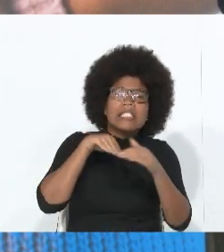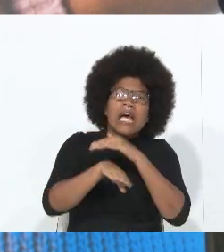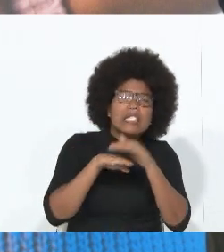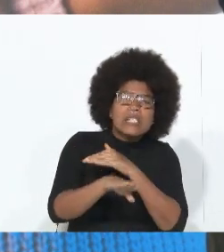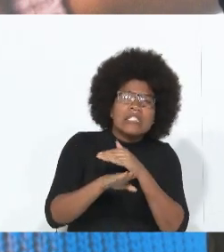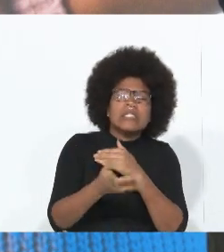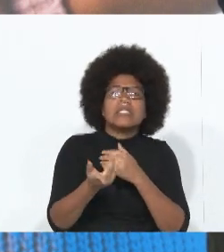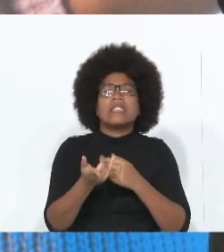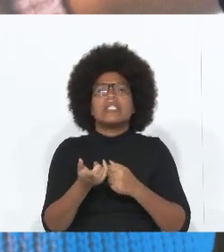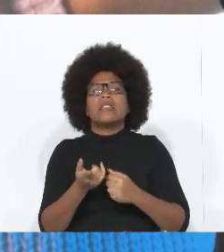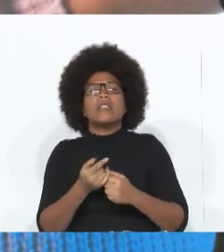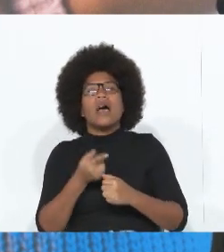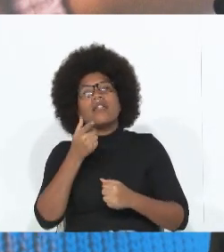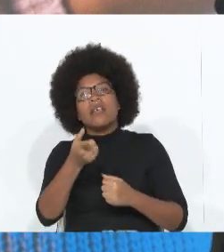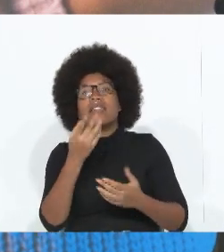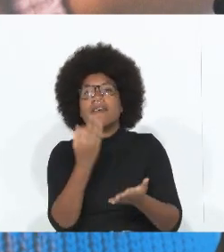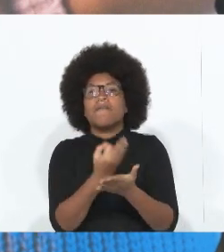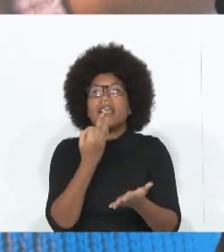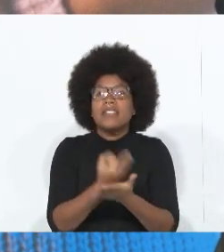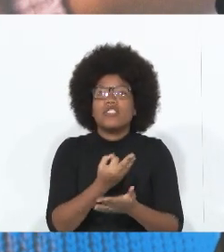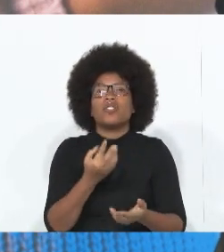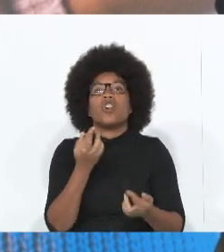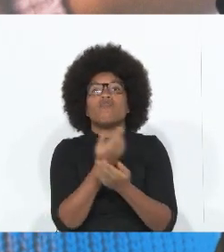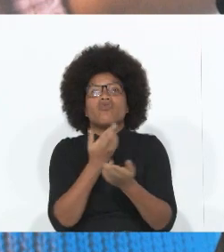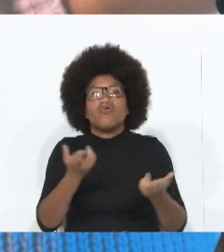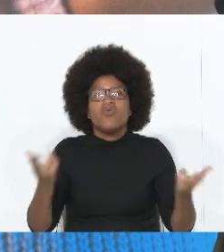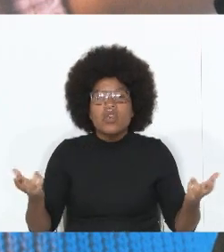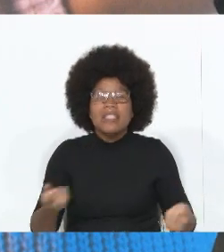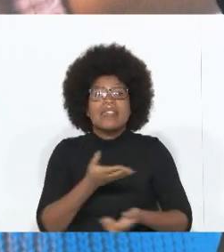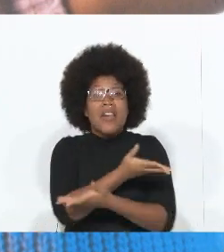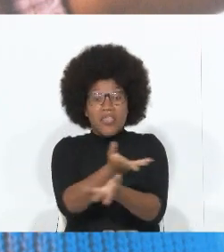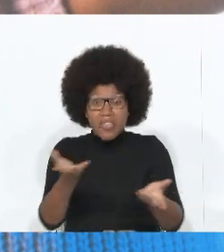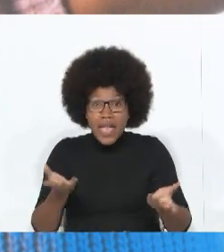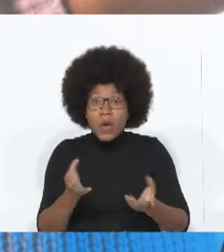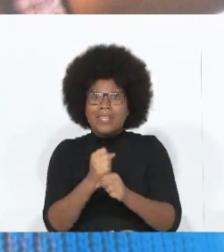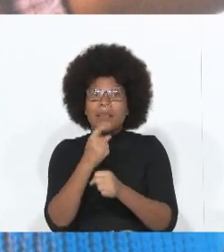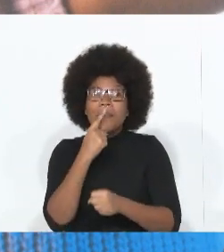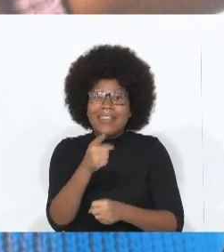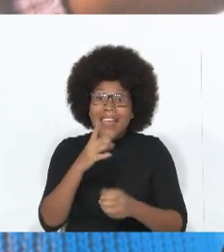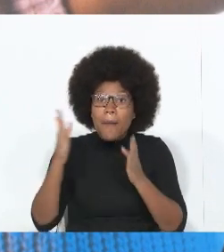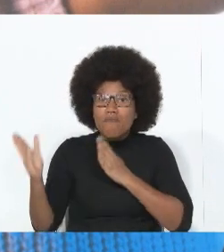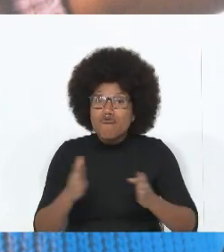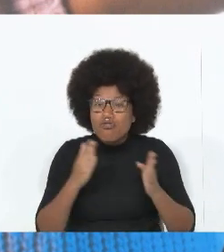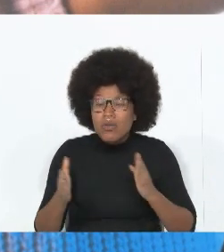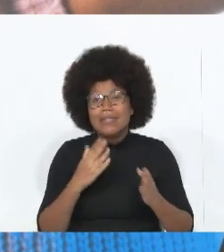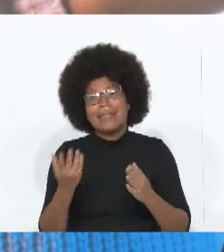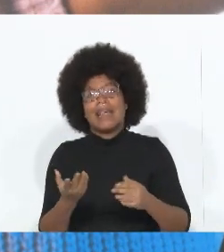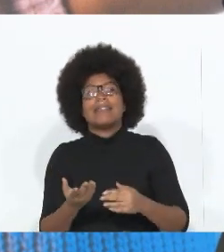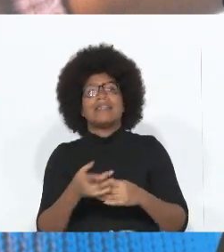Yes. What will we hear? Again. And you know, and wait, hold on. In fairness to the